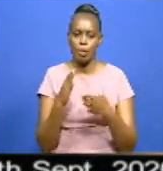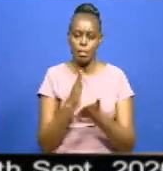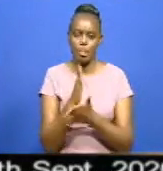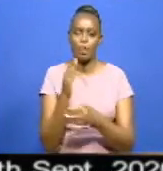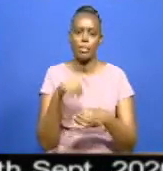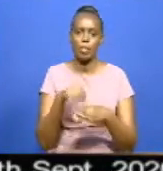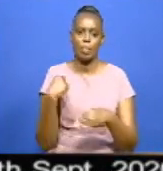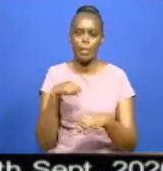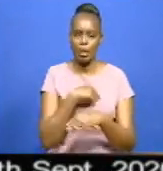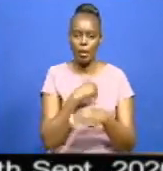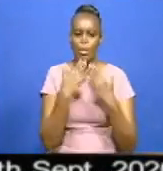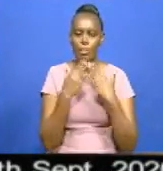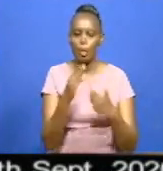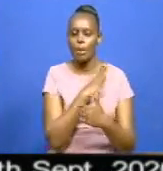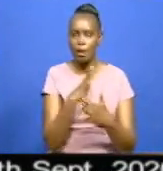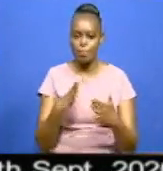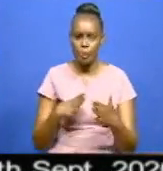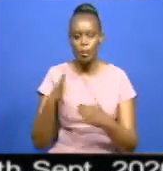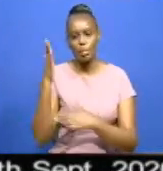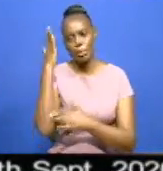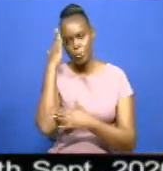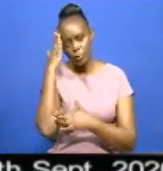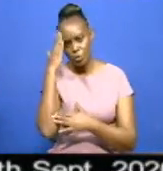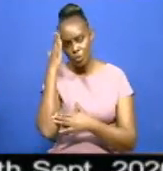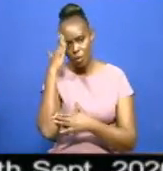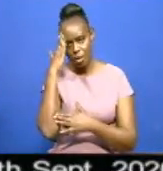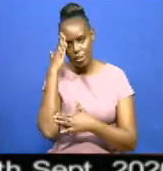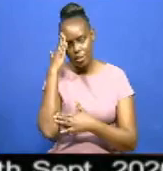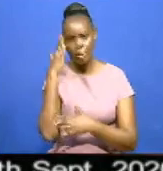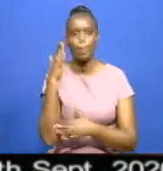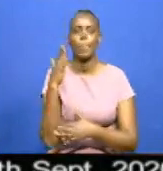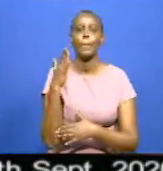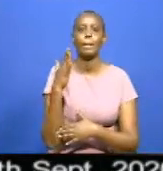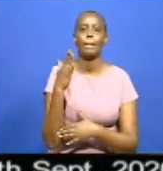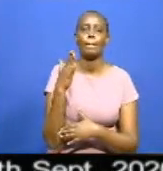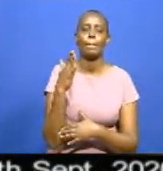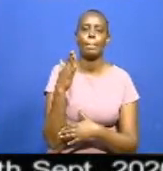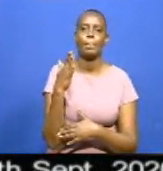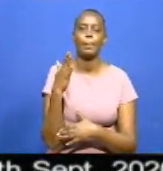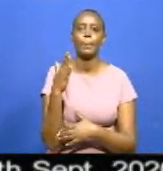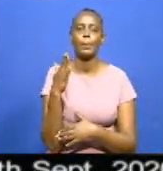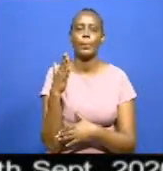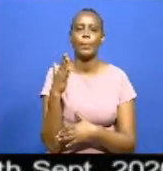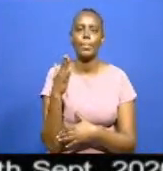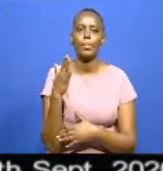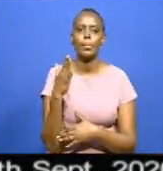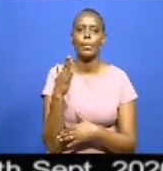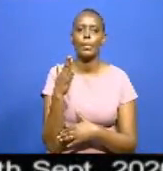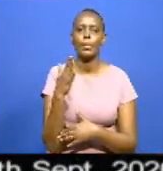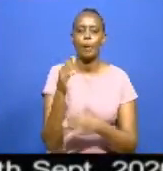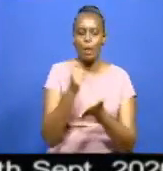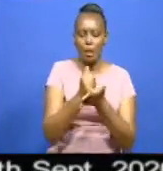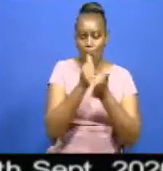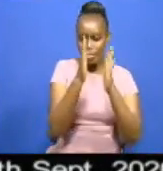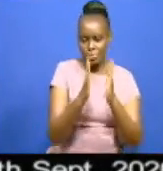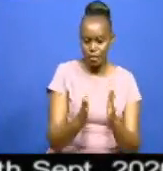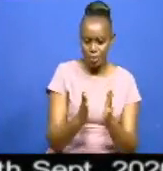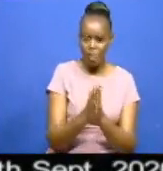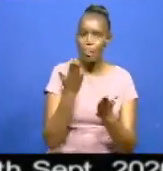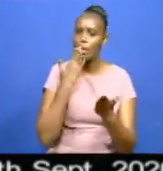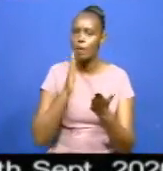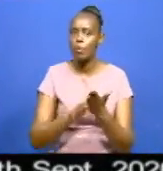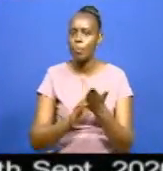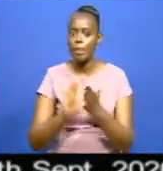the committee for, first of all, even recognizing the acting registrar and recommending